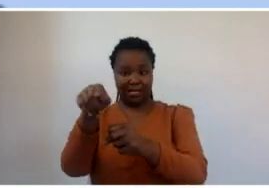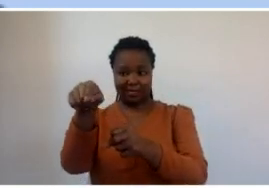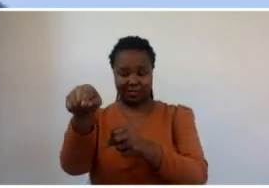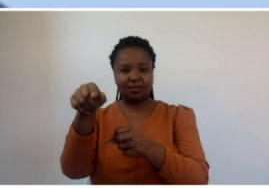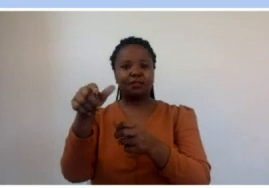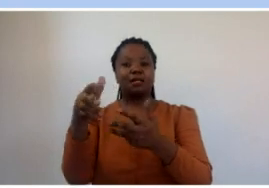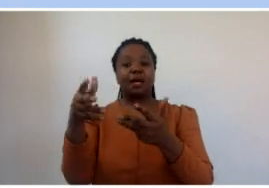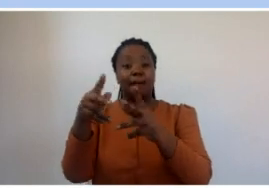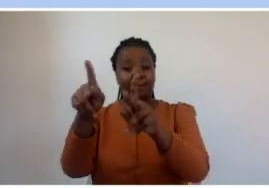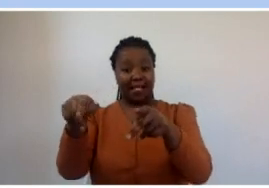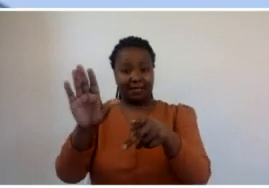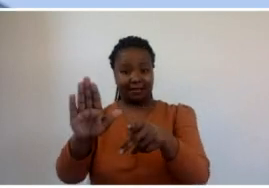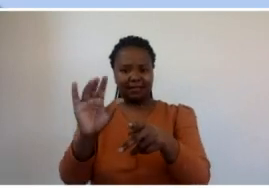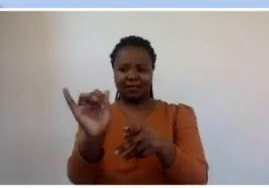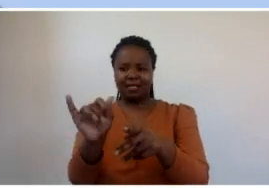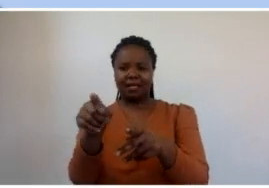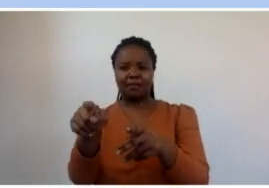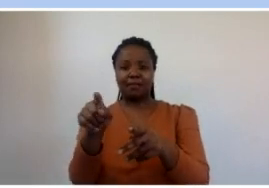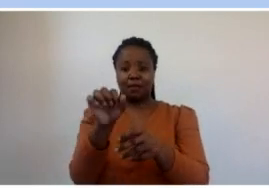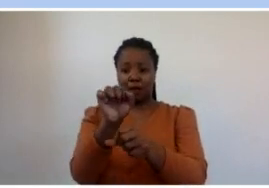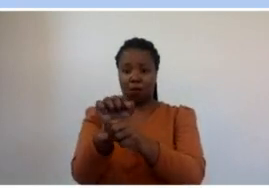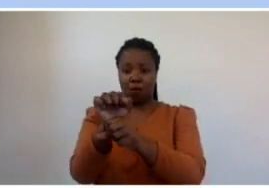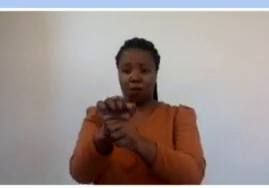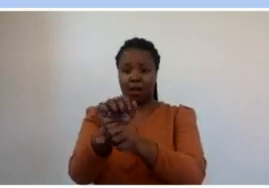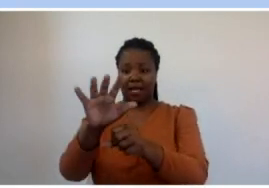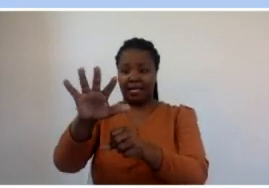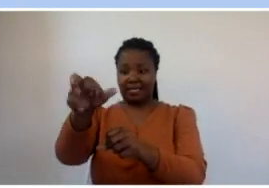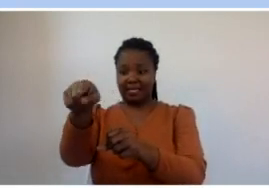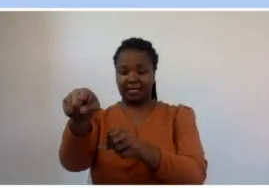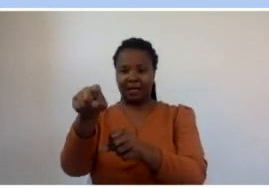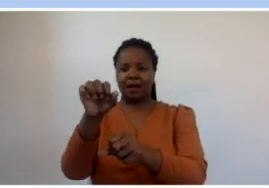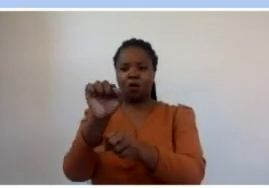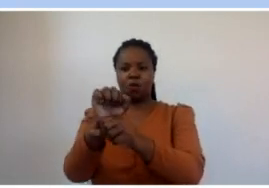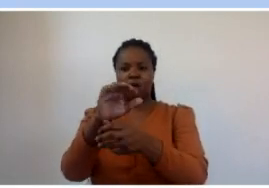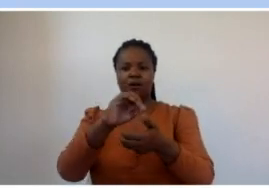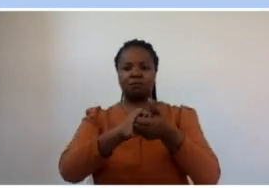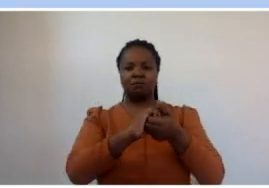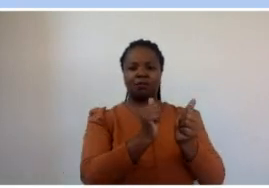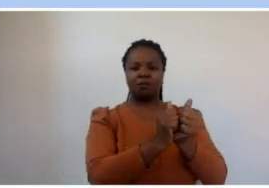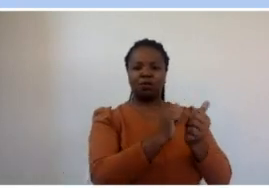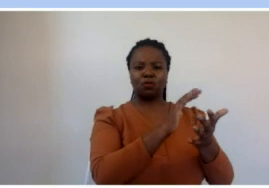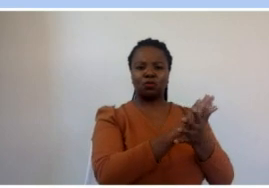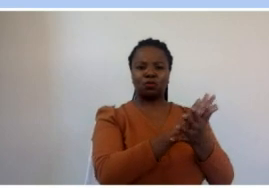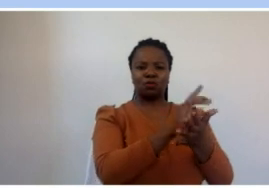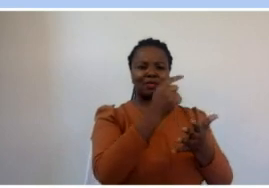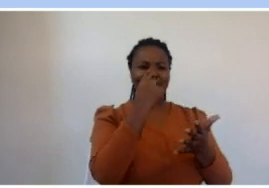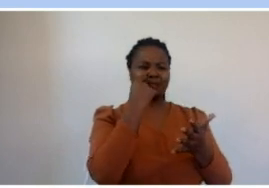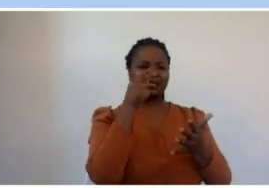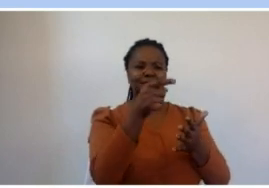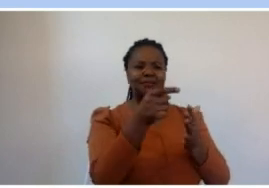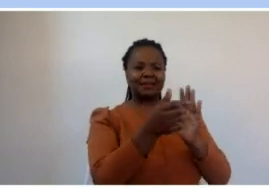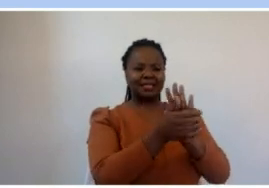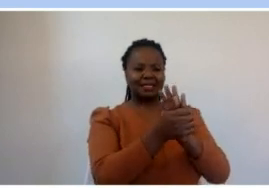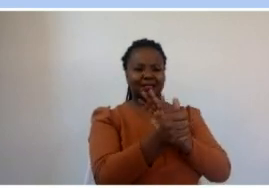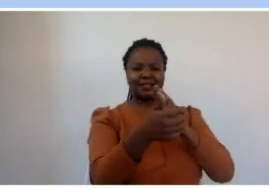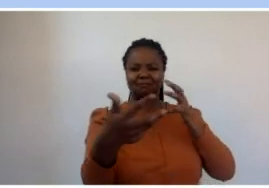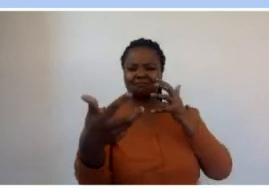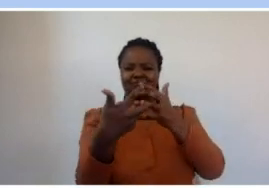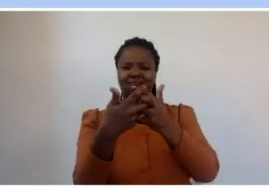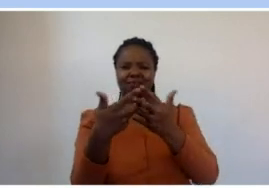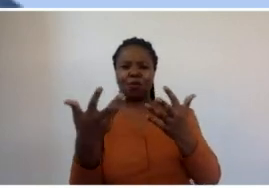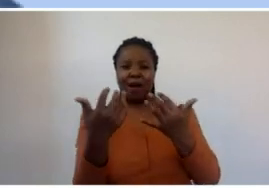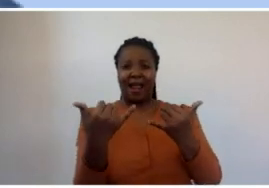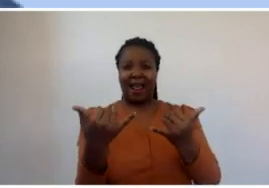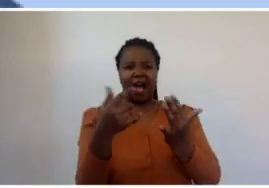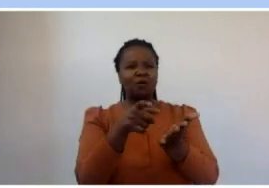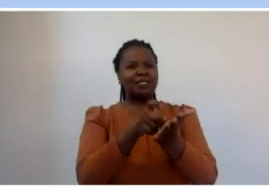sector, the work sector, has to work with the school sector to think about what are the appropriate skills, what are the skills that's demanded in the labor market now. So we're